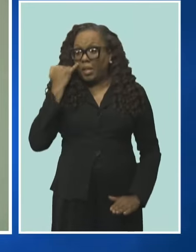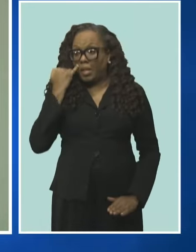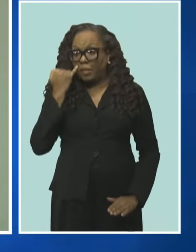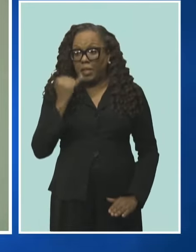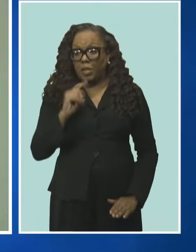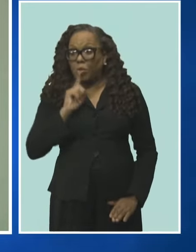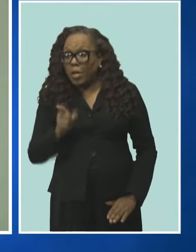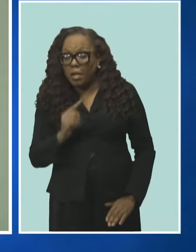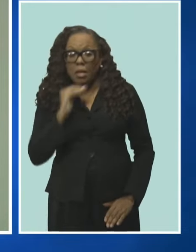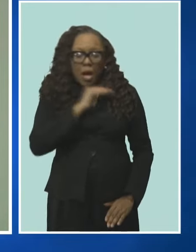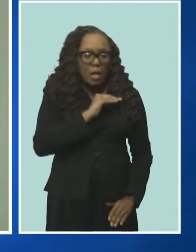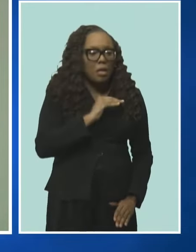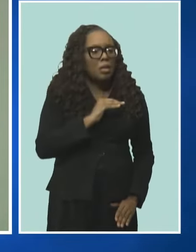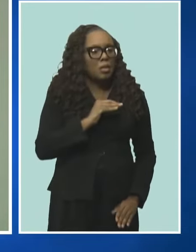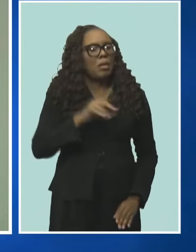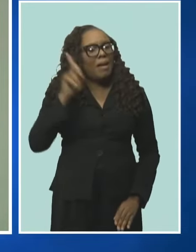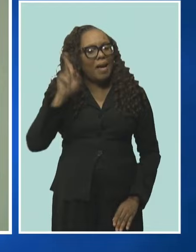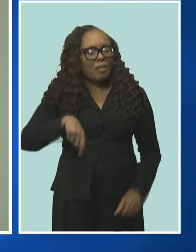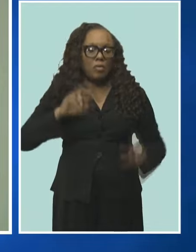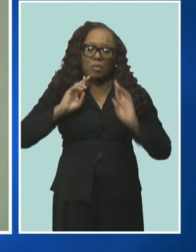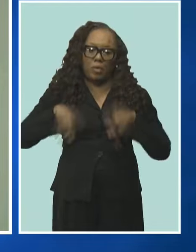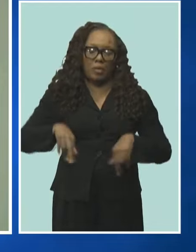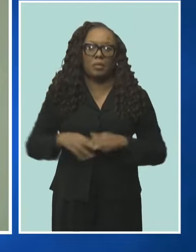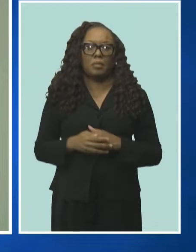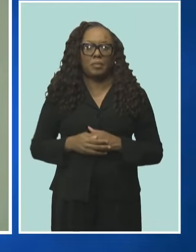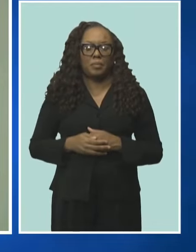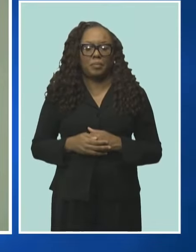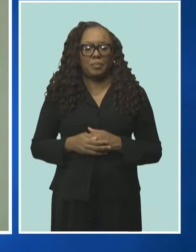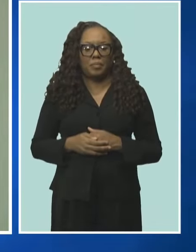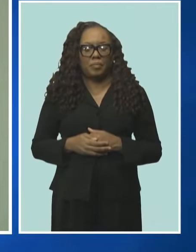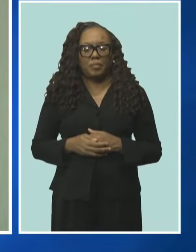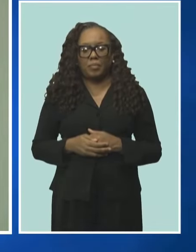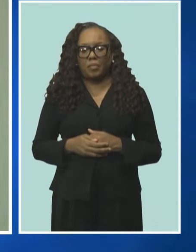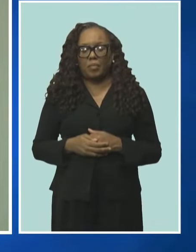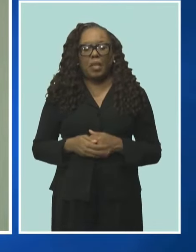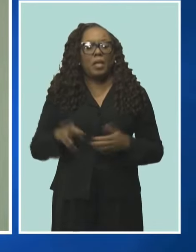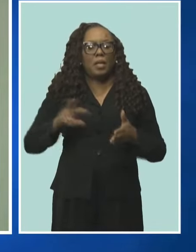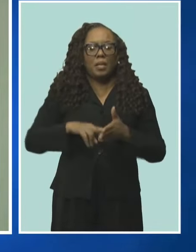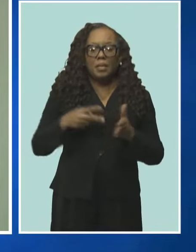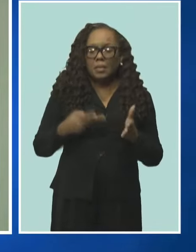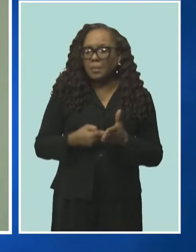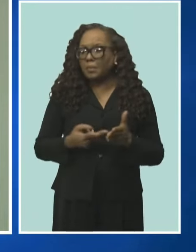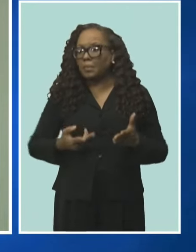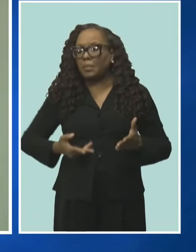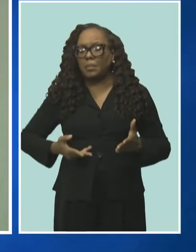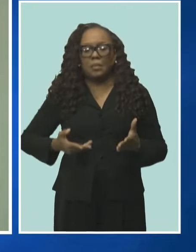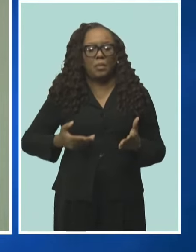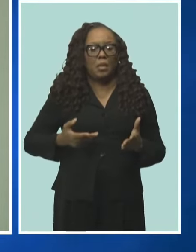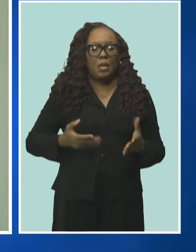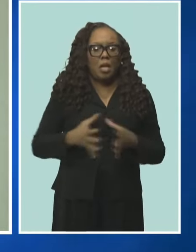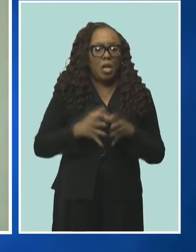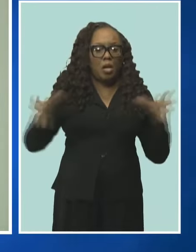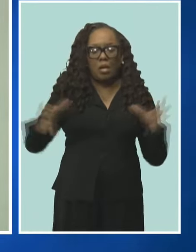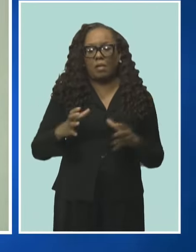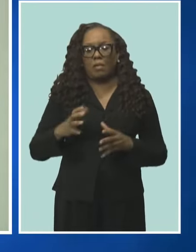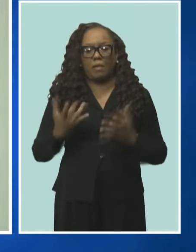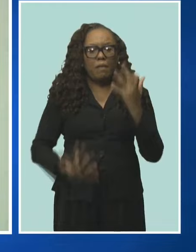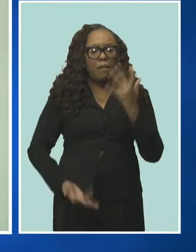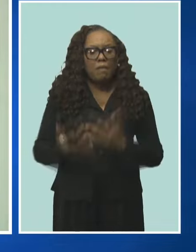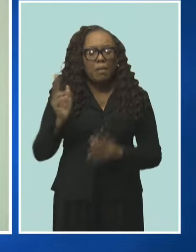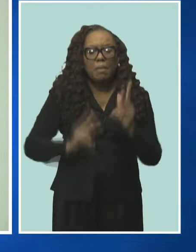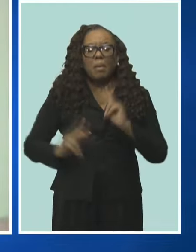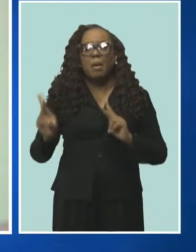we will go. Now that means that we have our appliances, our personnel on the road at higher speeds than normal, and